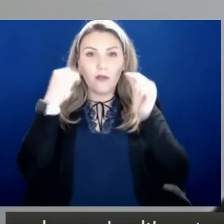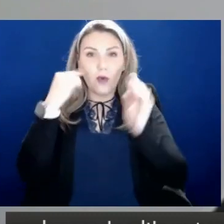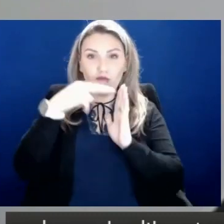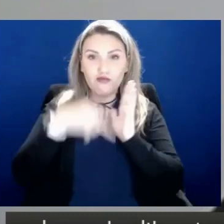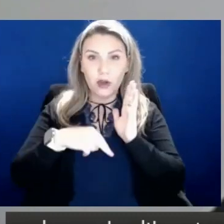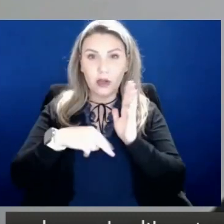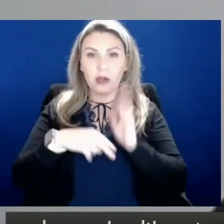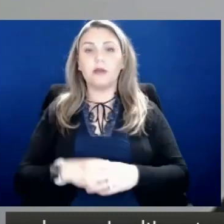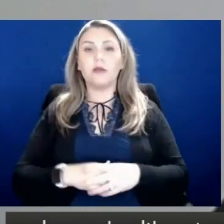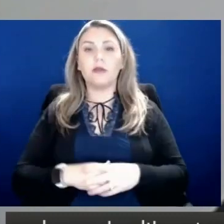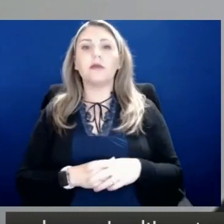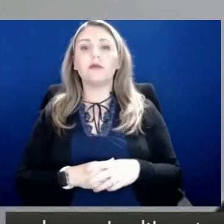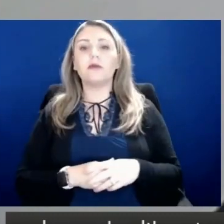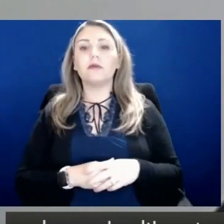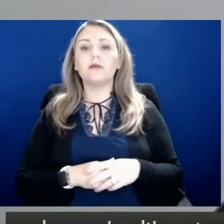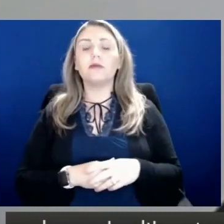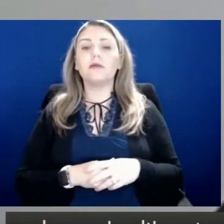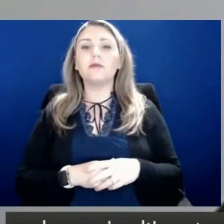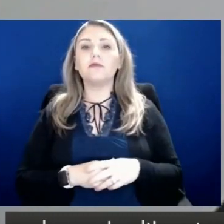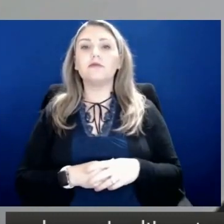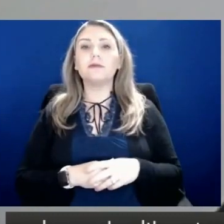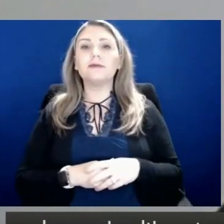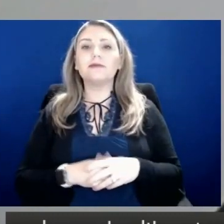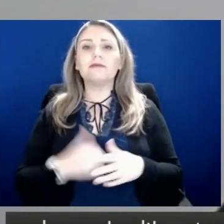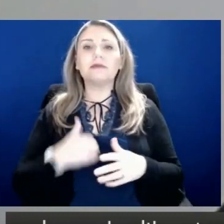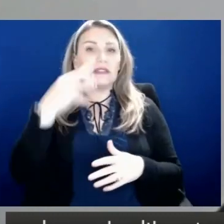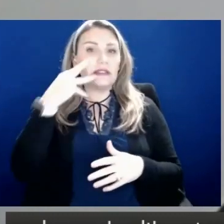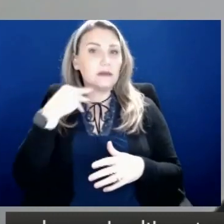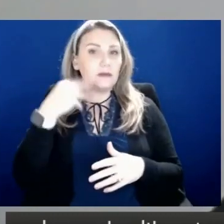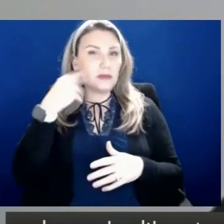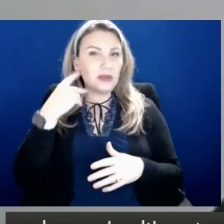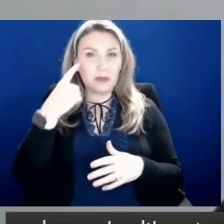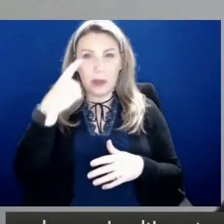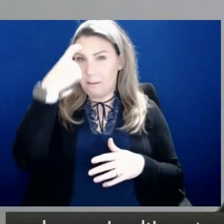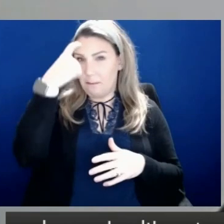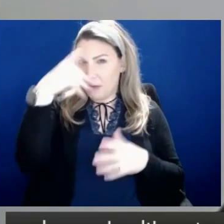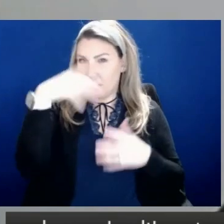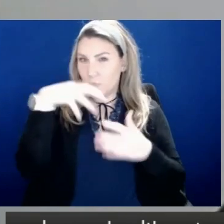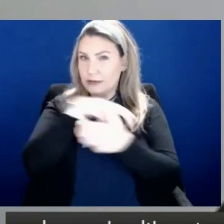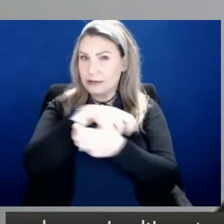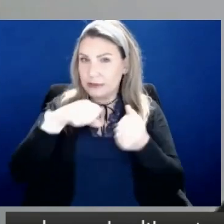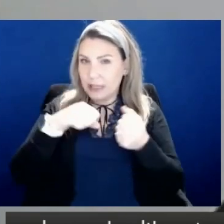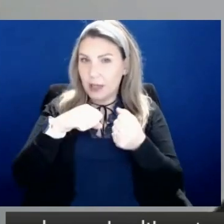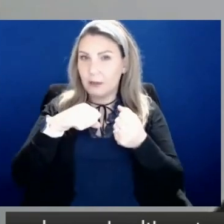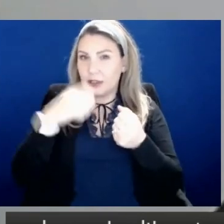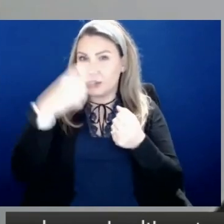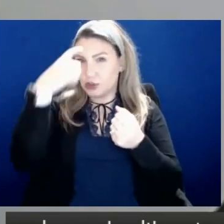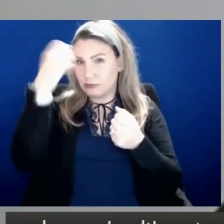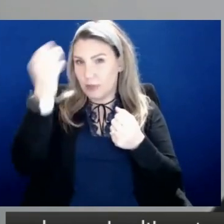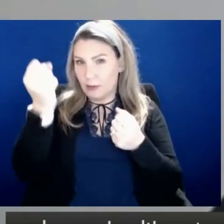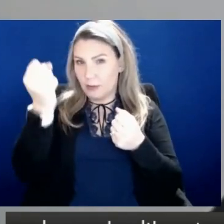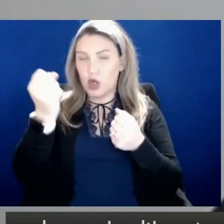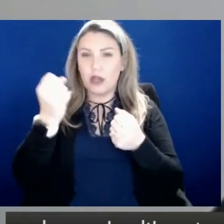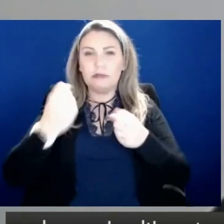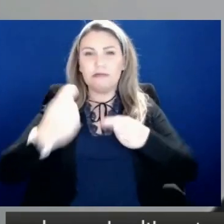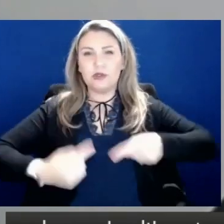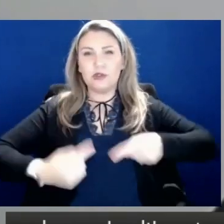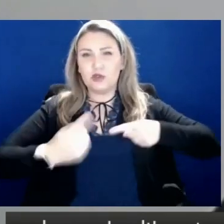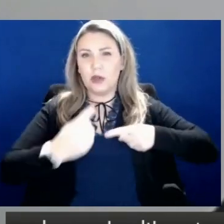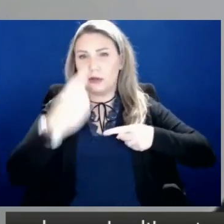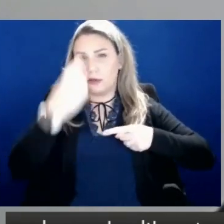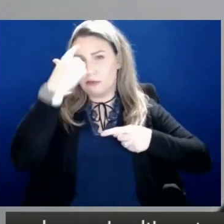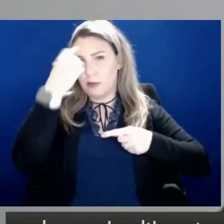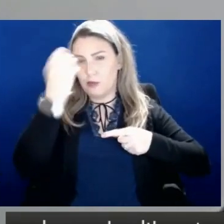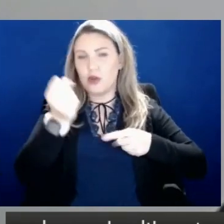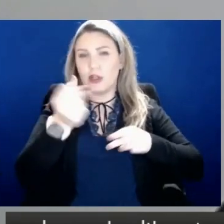I experienced some short-term memory damage, so I still have difficulty remembering some